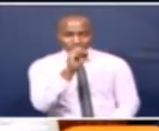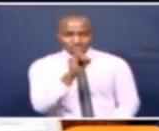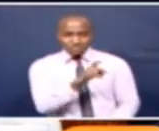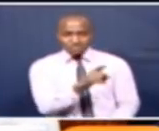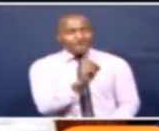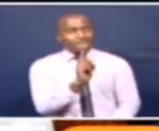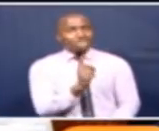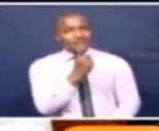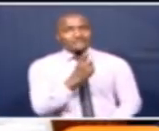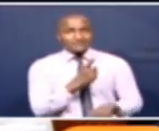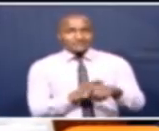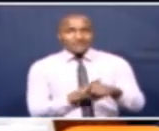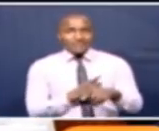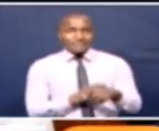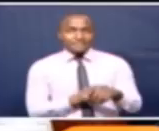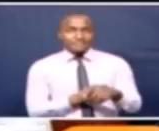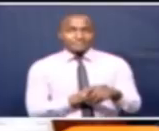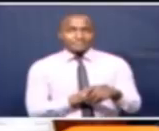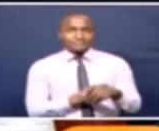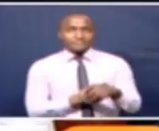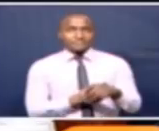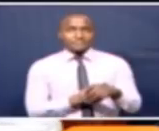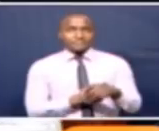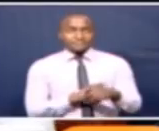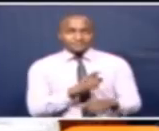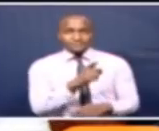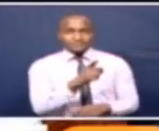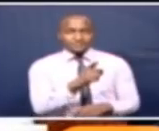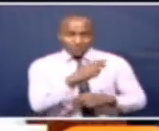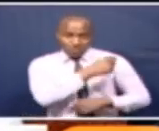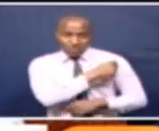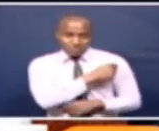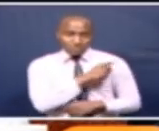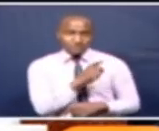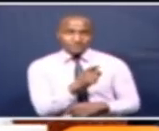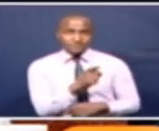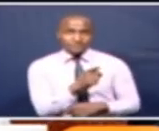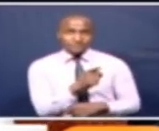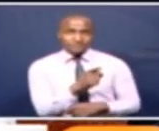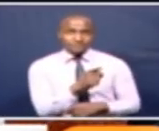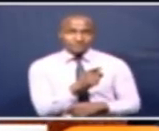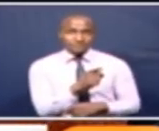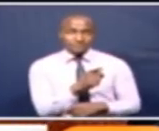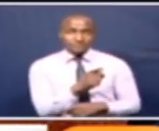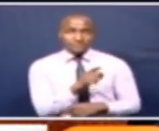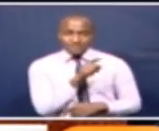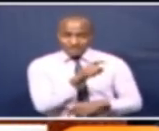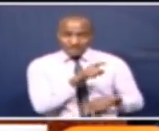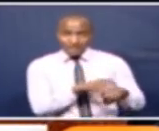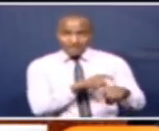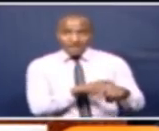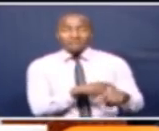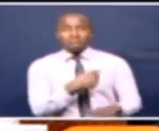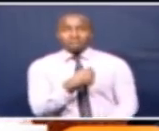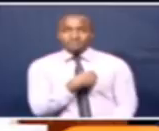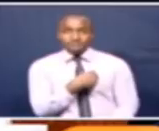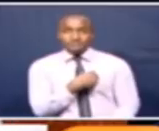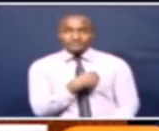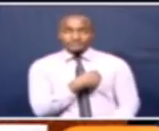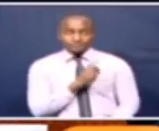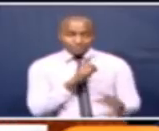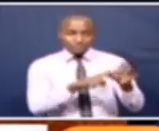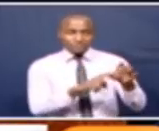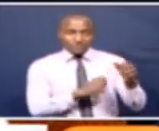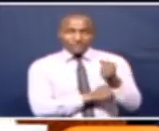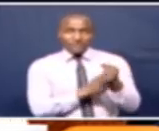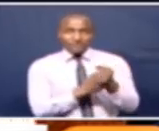my first time at the hospital. And at that time, I was to join the